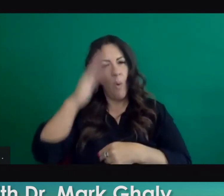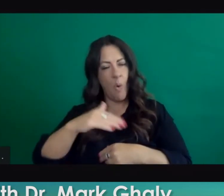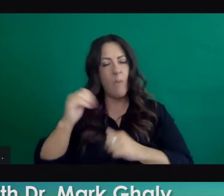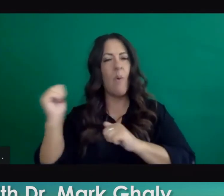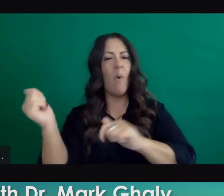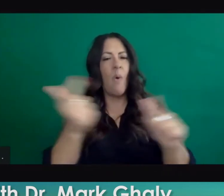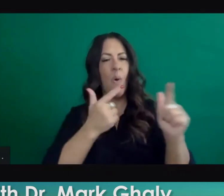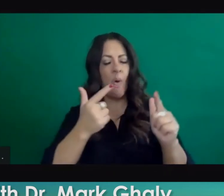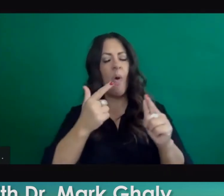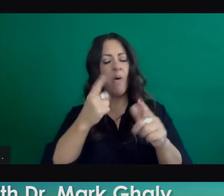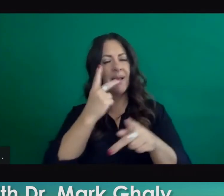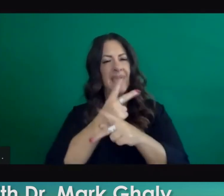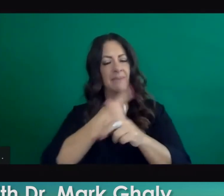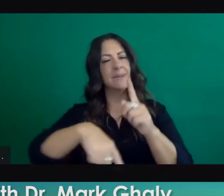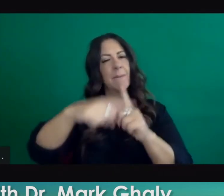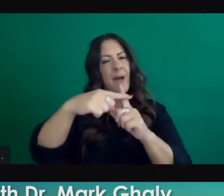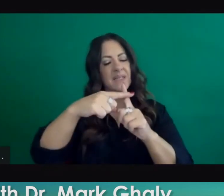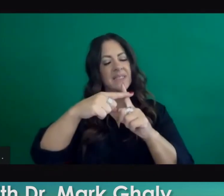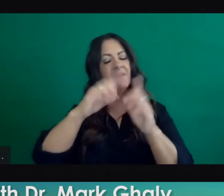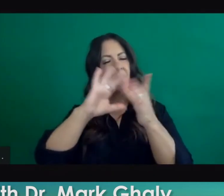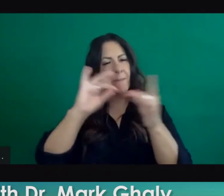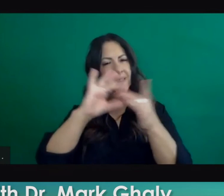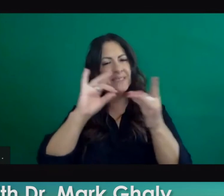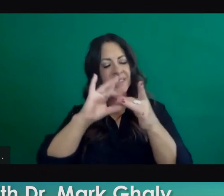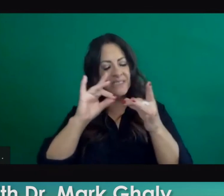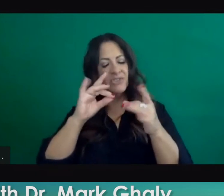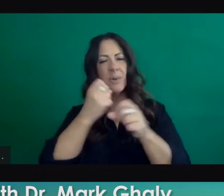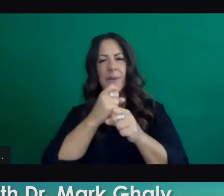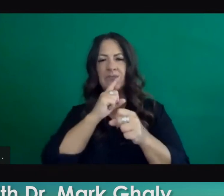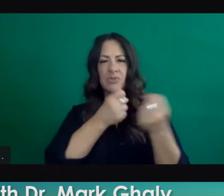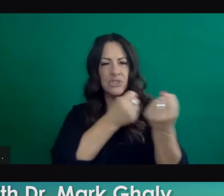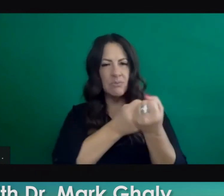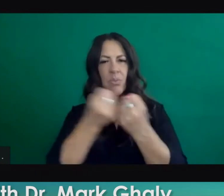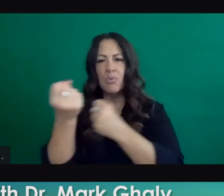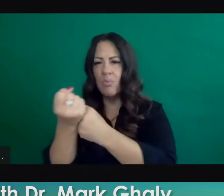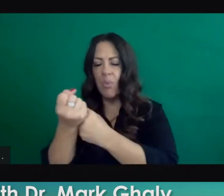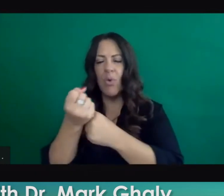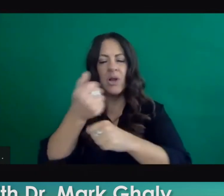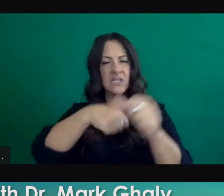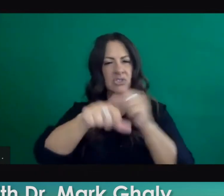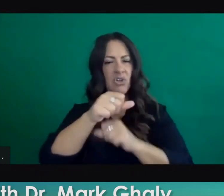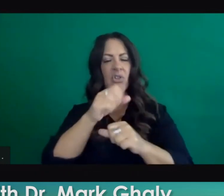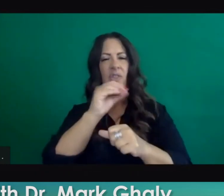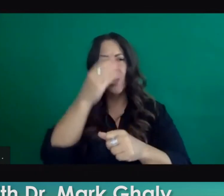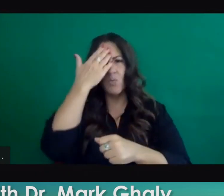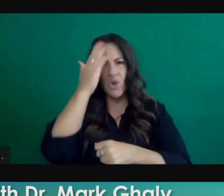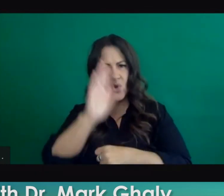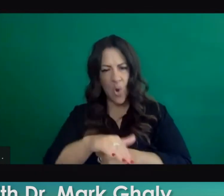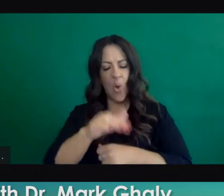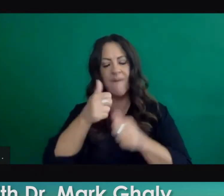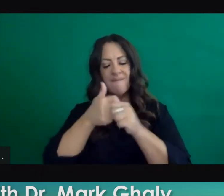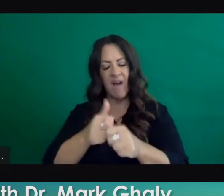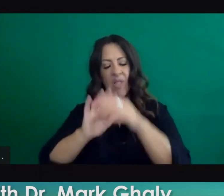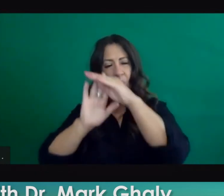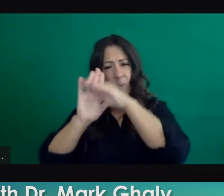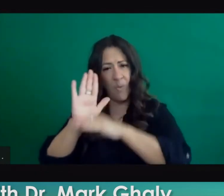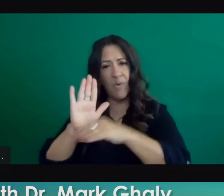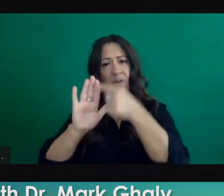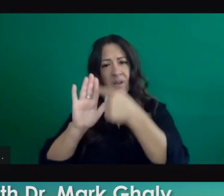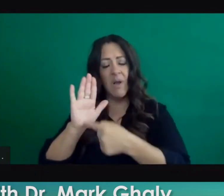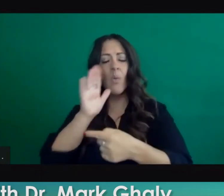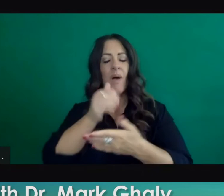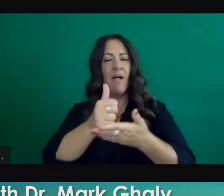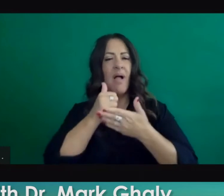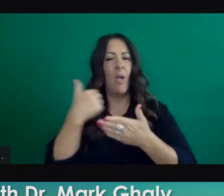positive messaging and support communities to do the things we know will reduce transmission. So